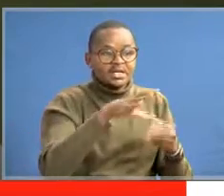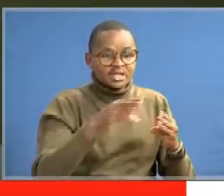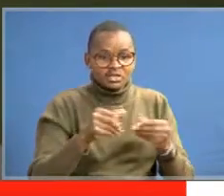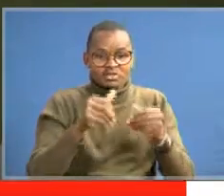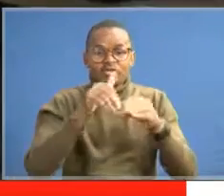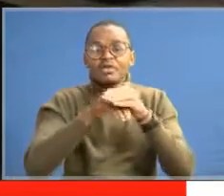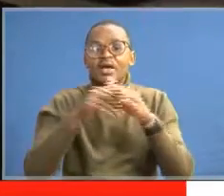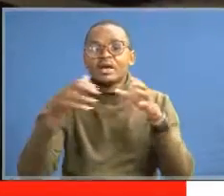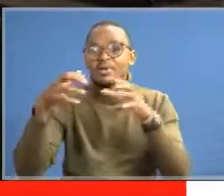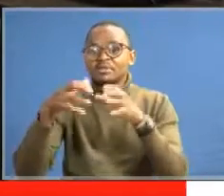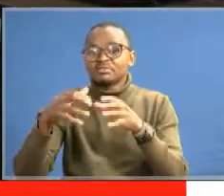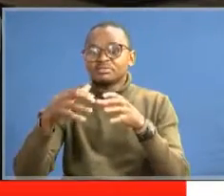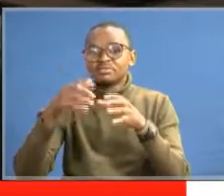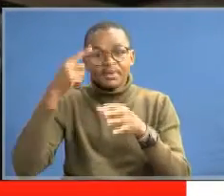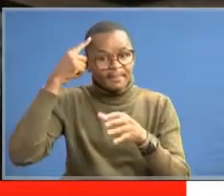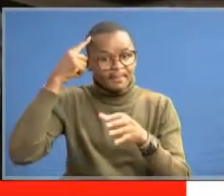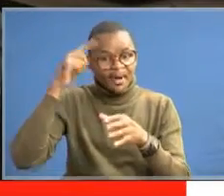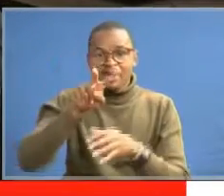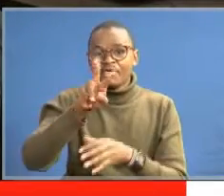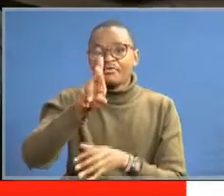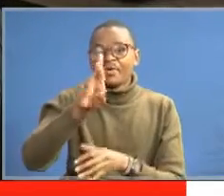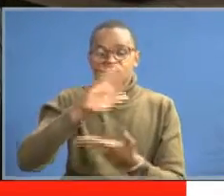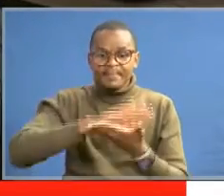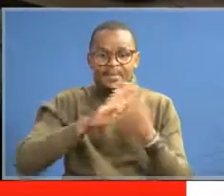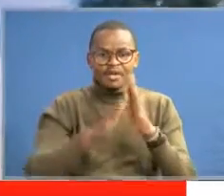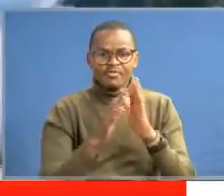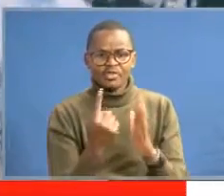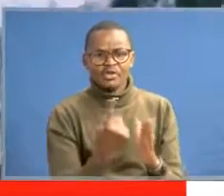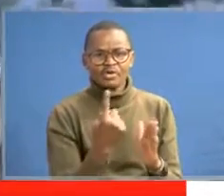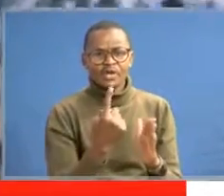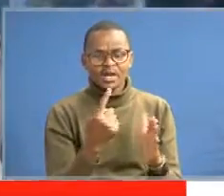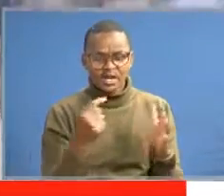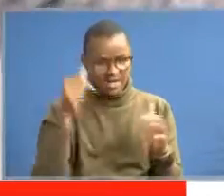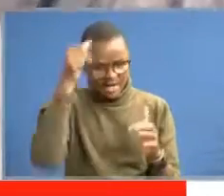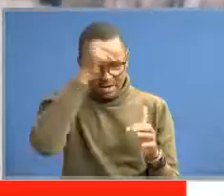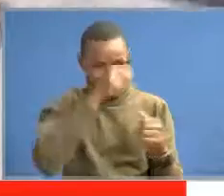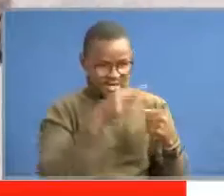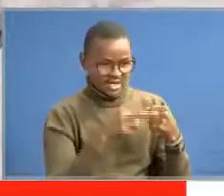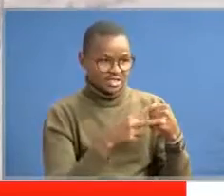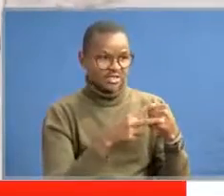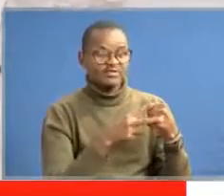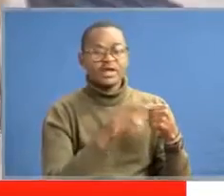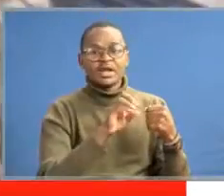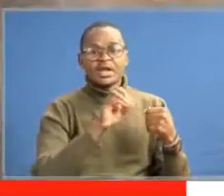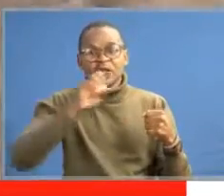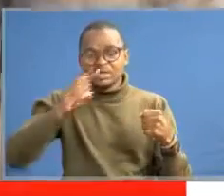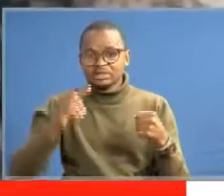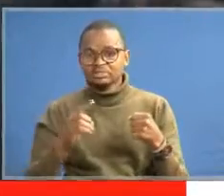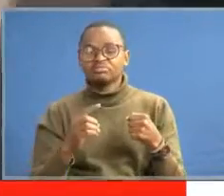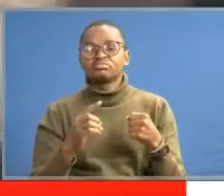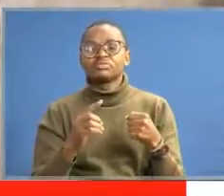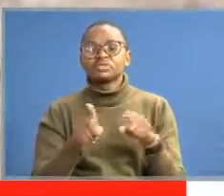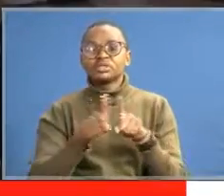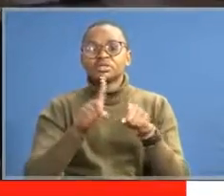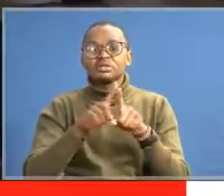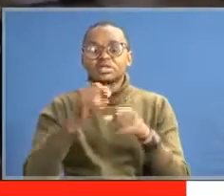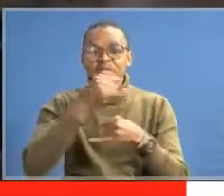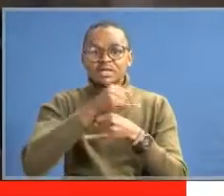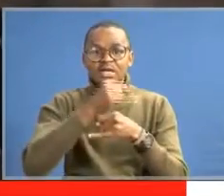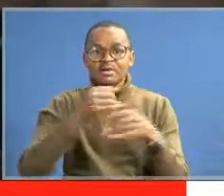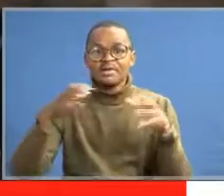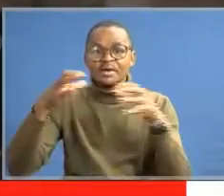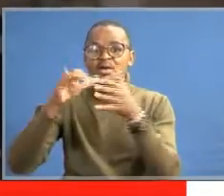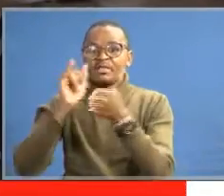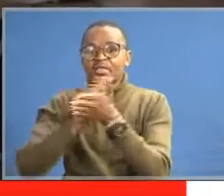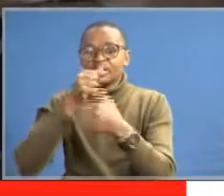their companies. Black Rhino VR became the only African company out of 700 to work with Oculus, an international company